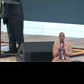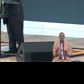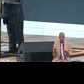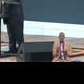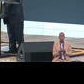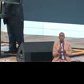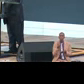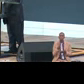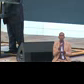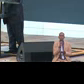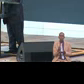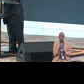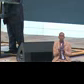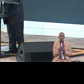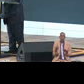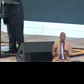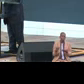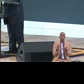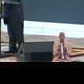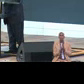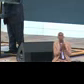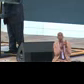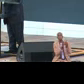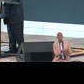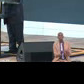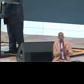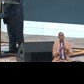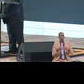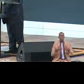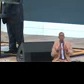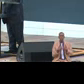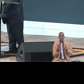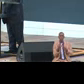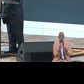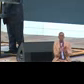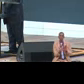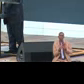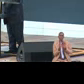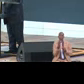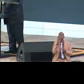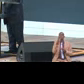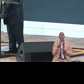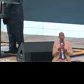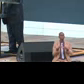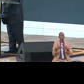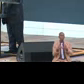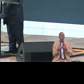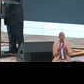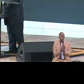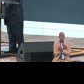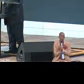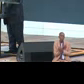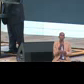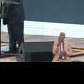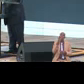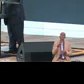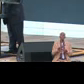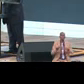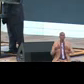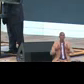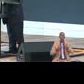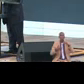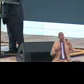unrighteous, ungodly, he does not have the fear of God. He doesn't have the love of God. He doesn't have